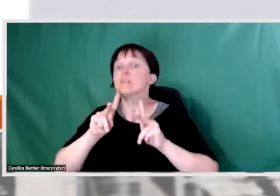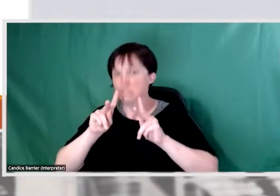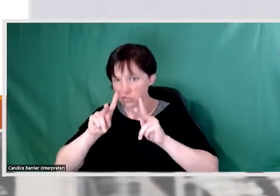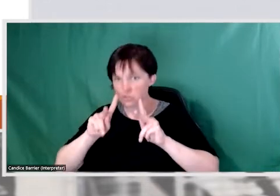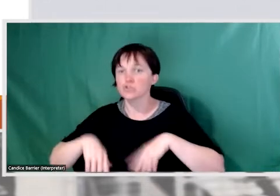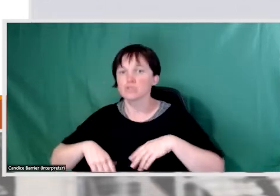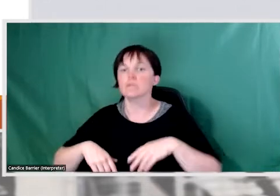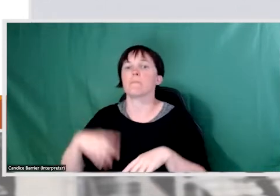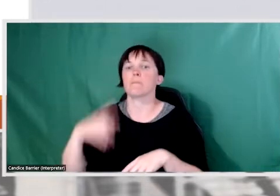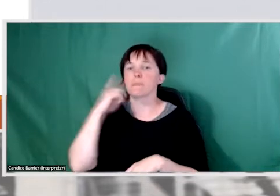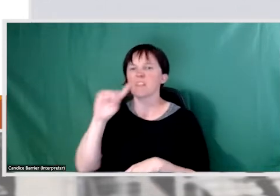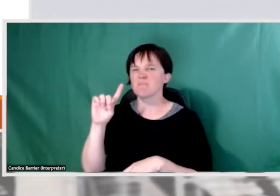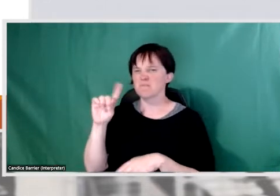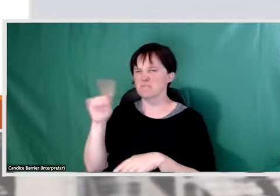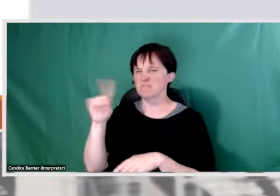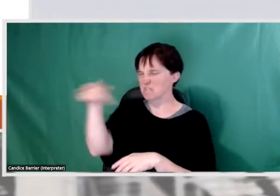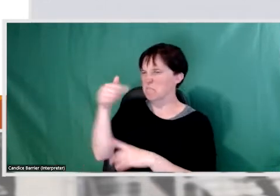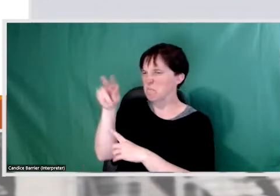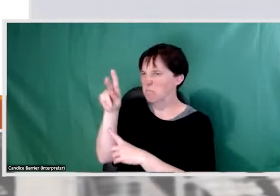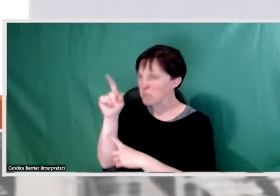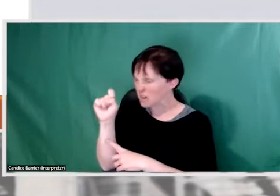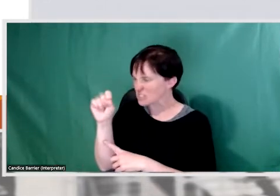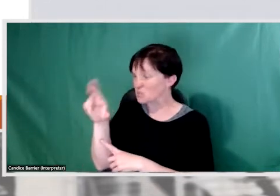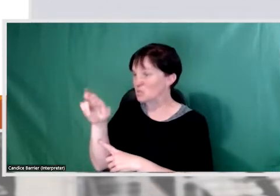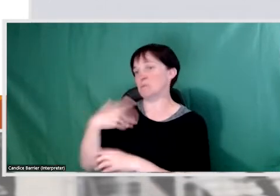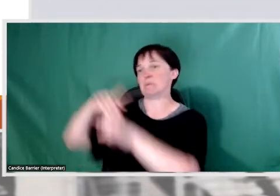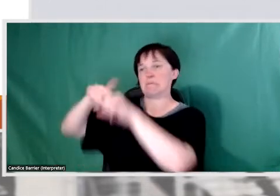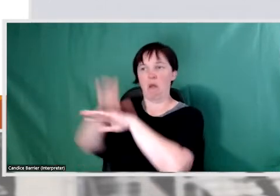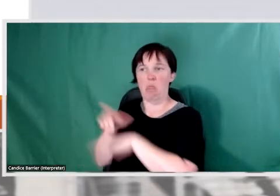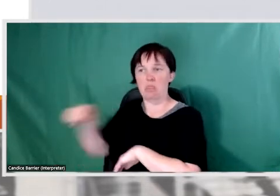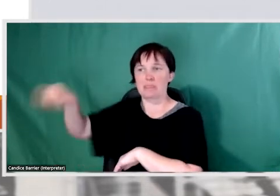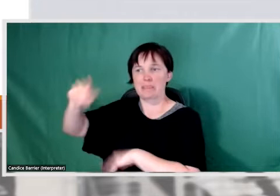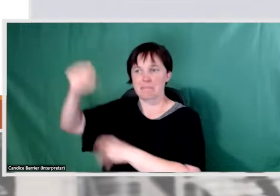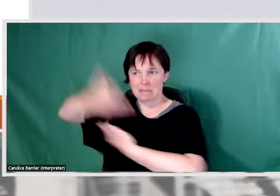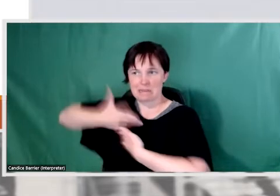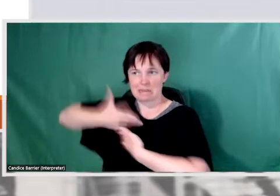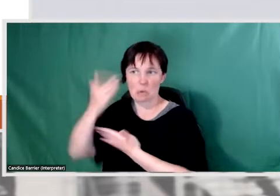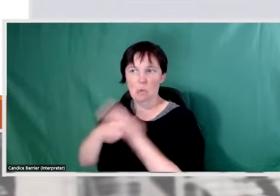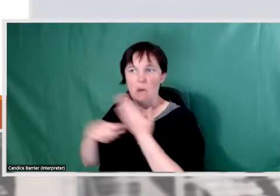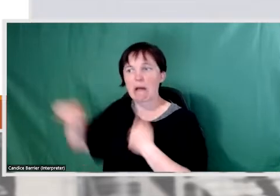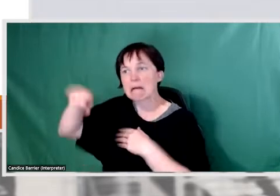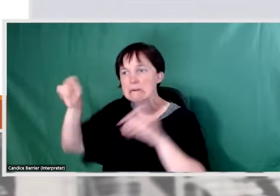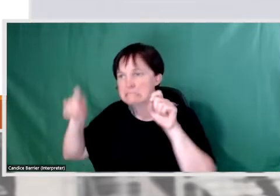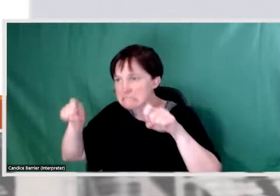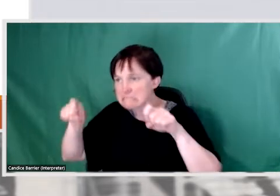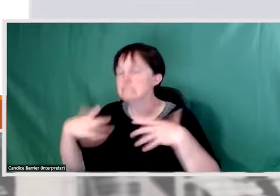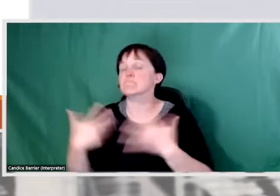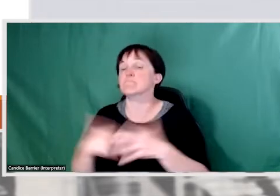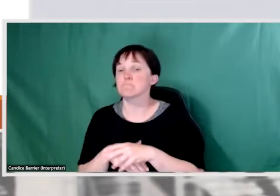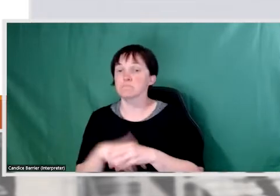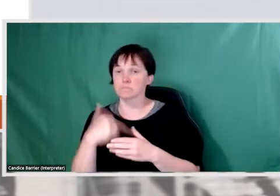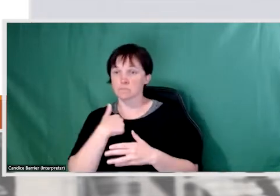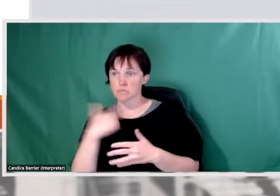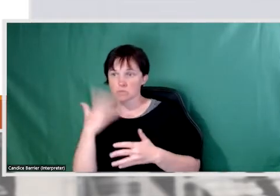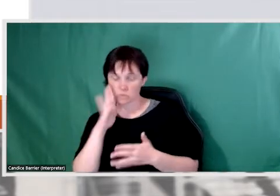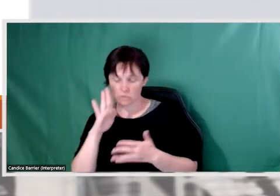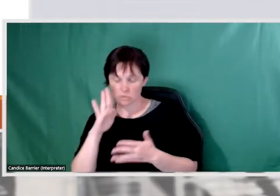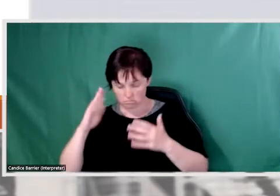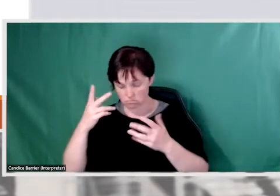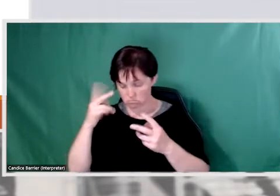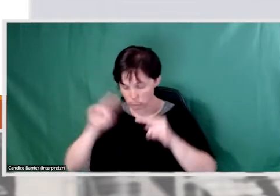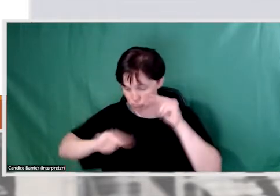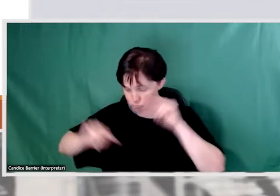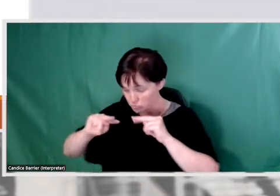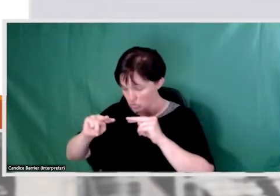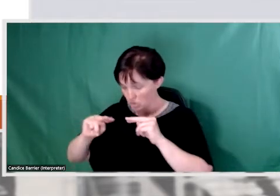and Recreation, to kind of tell us what they need. So we take that information in, we go through it with